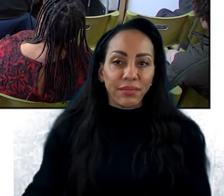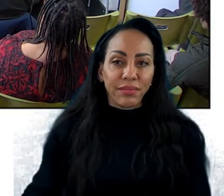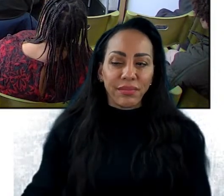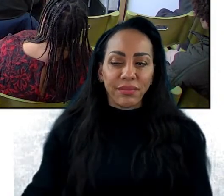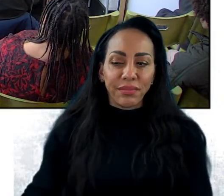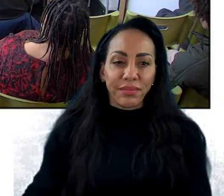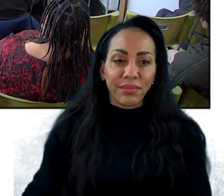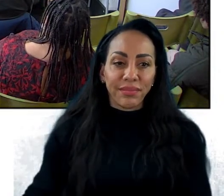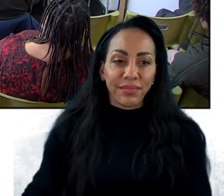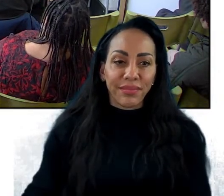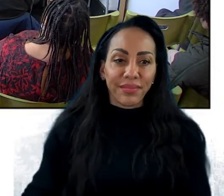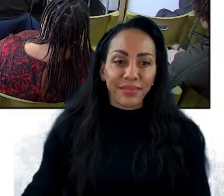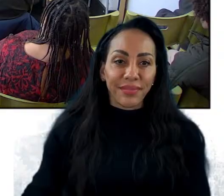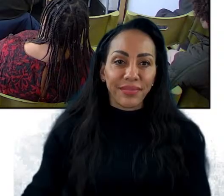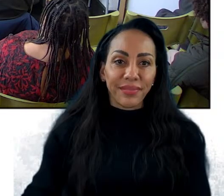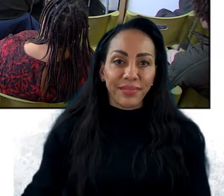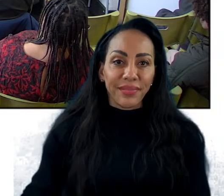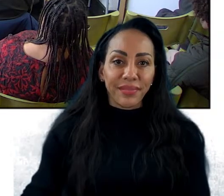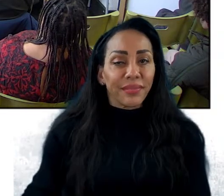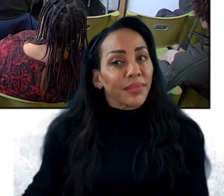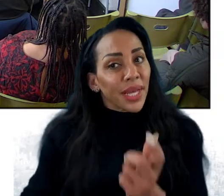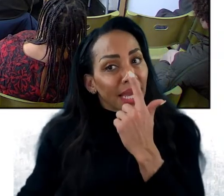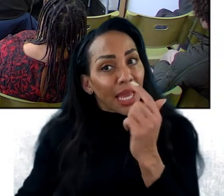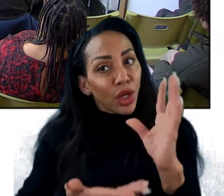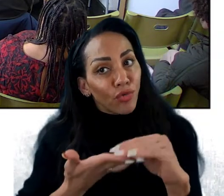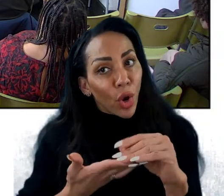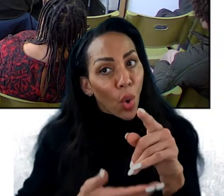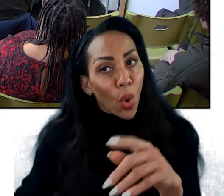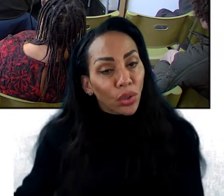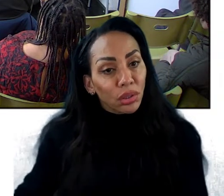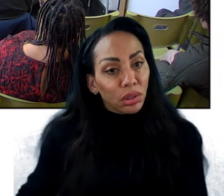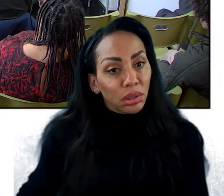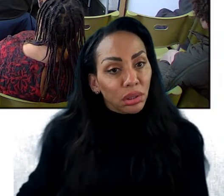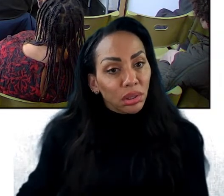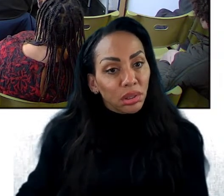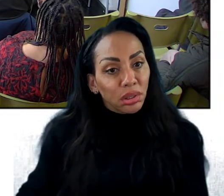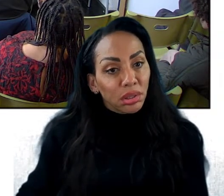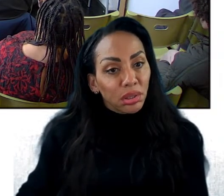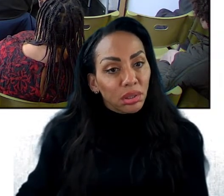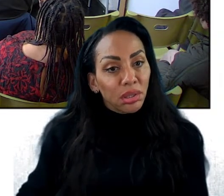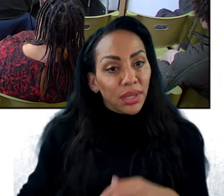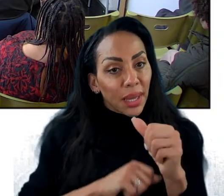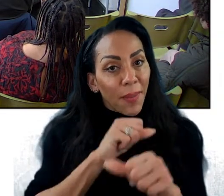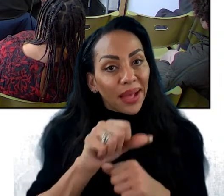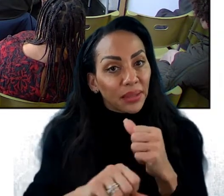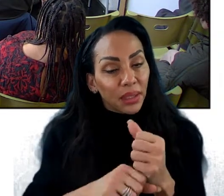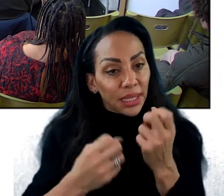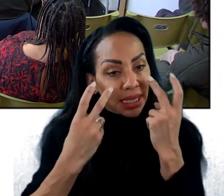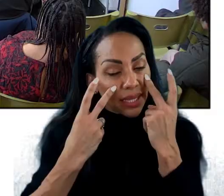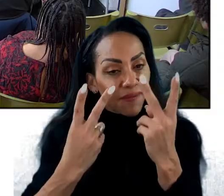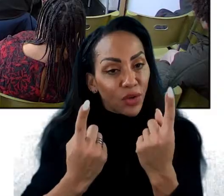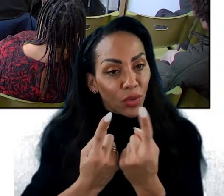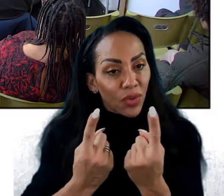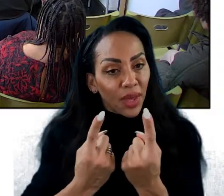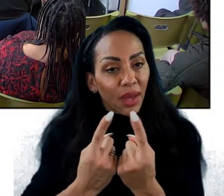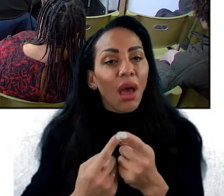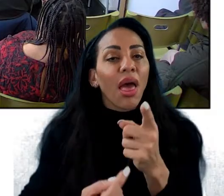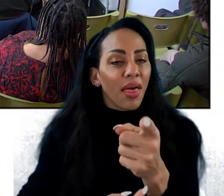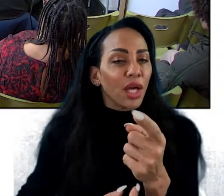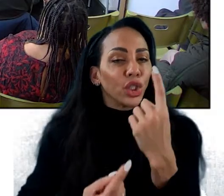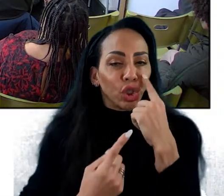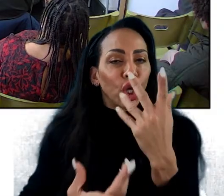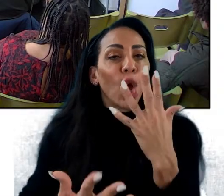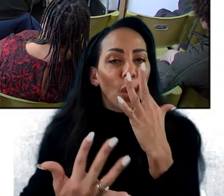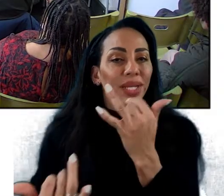Record on there, right? Can you record the pattern like as a visual? So that was one of the things that came up from Show and Test and from